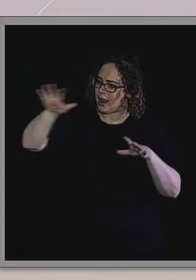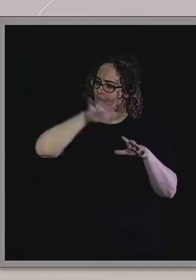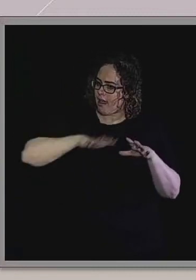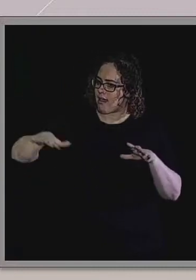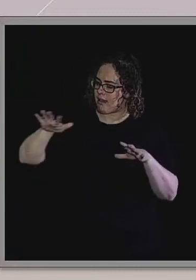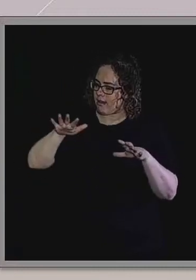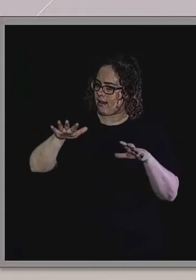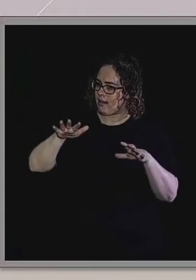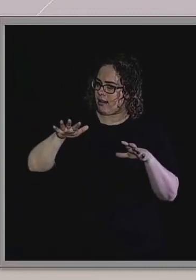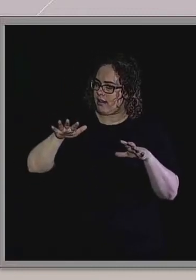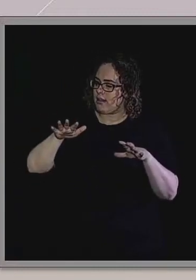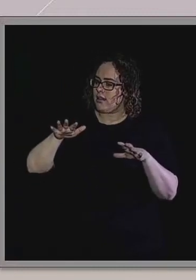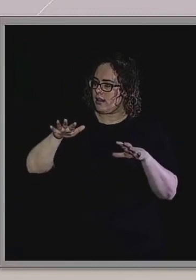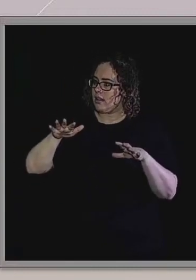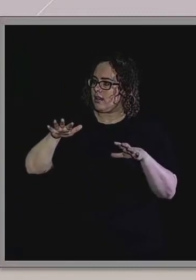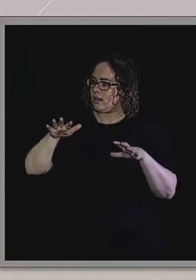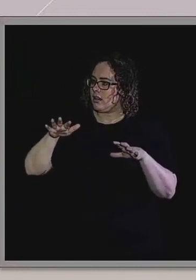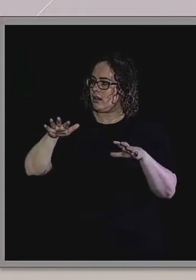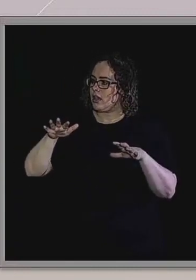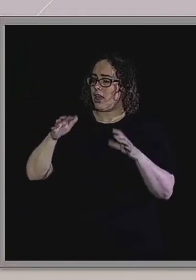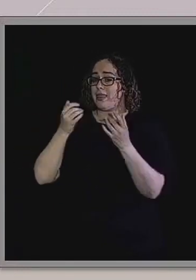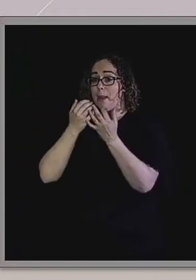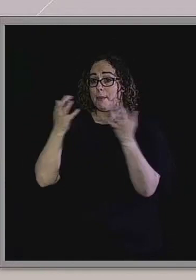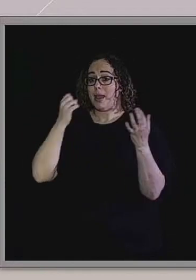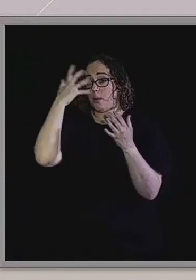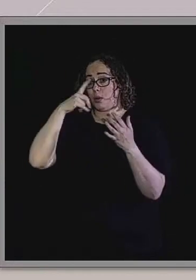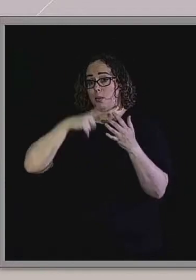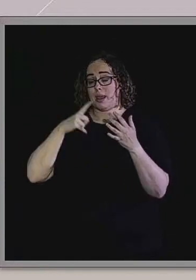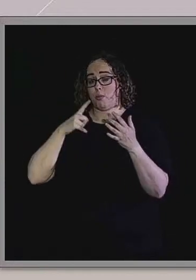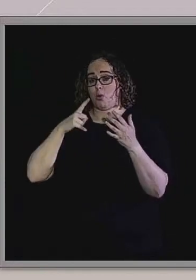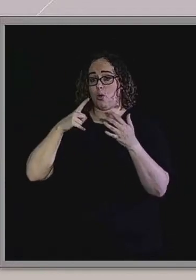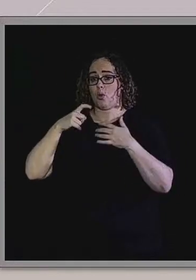nation, us mob fall below the poverty line by